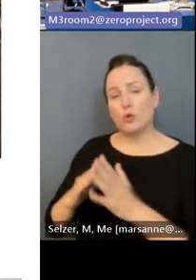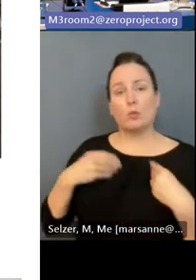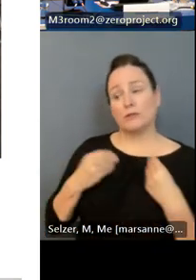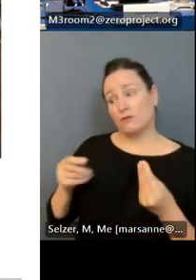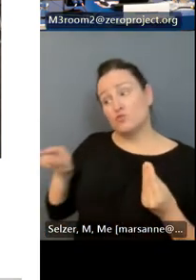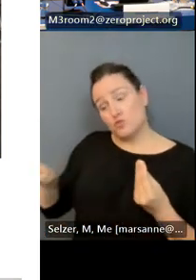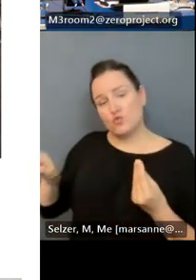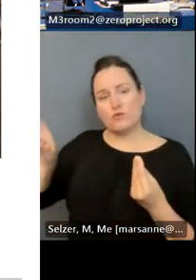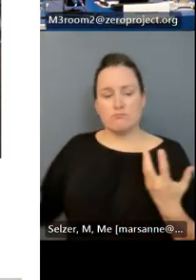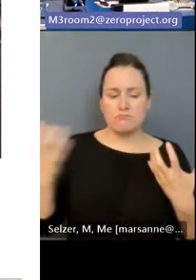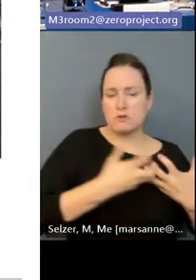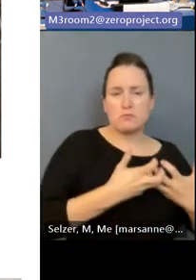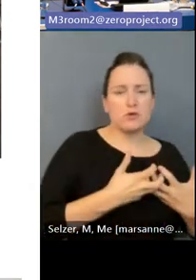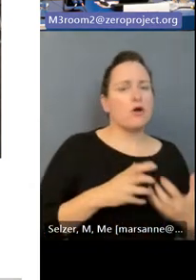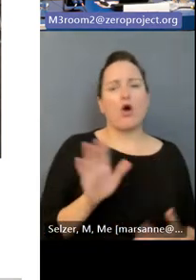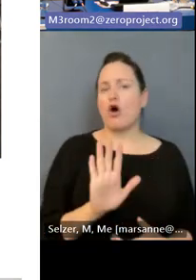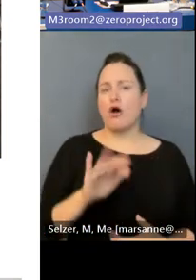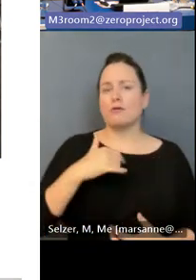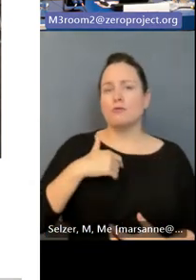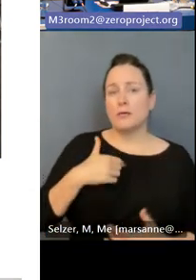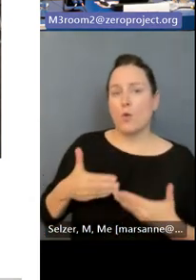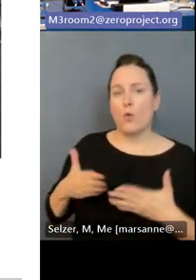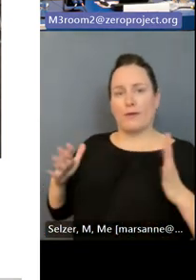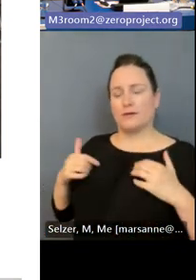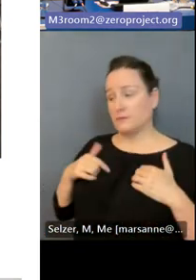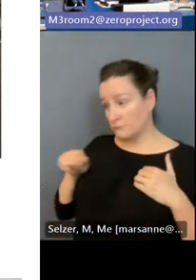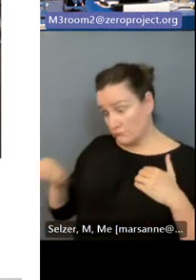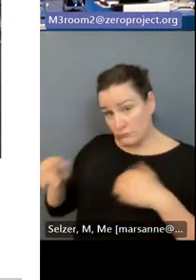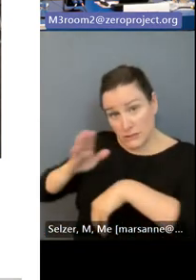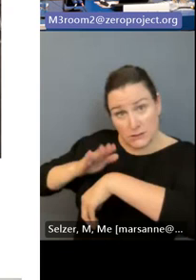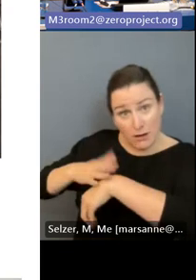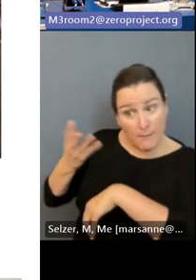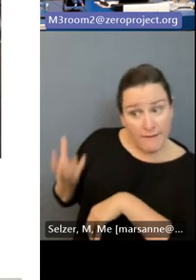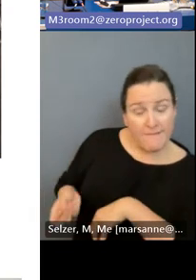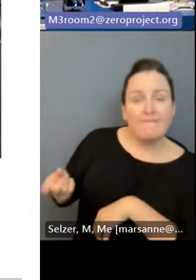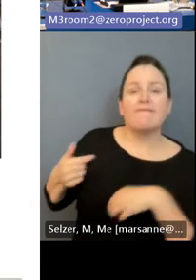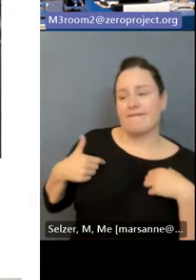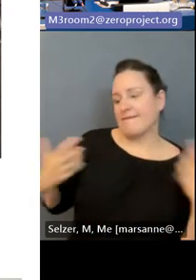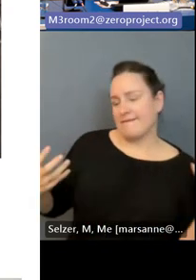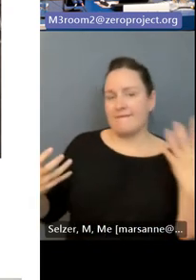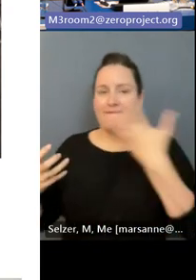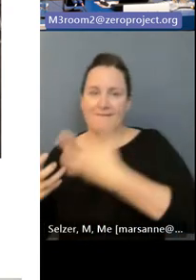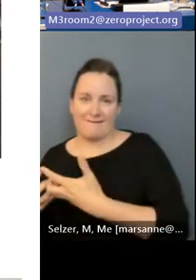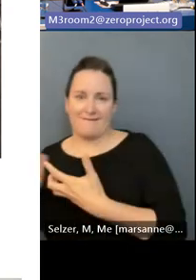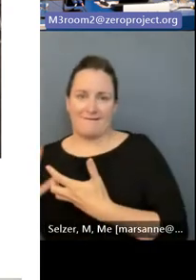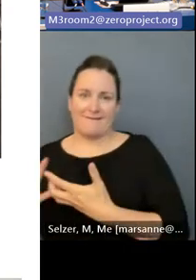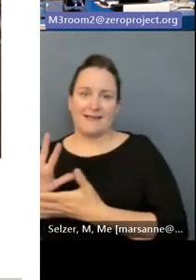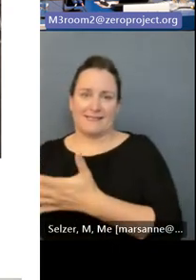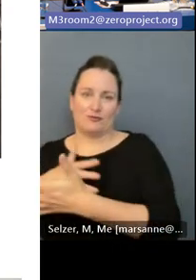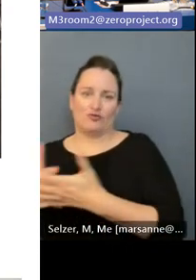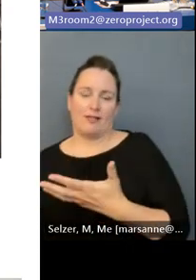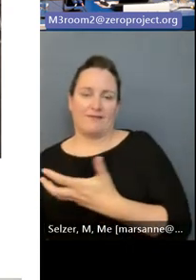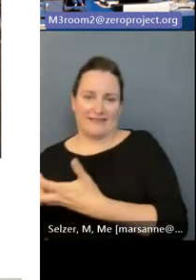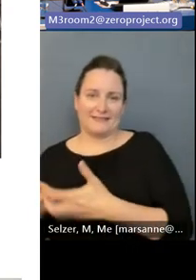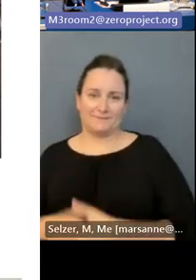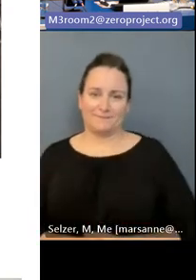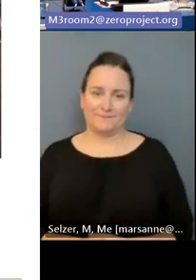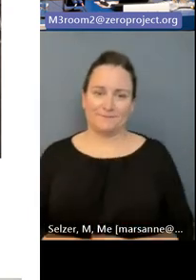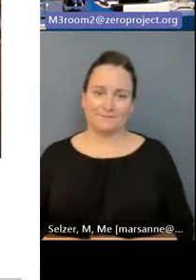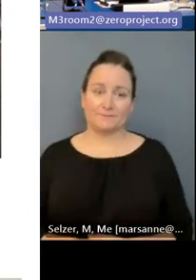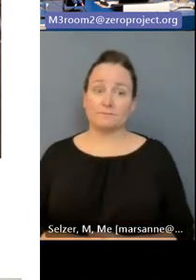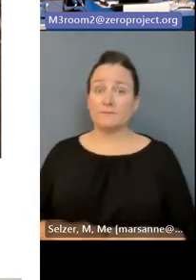you. And support to the family in forms of education material, training to parents for the